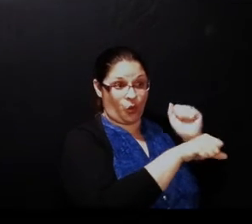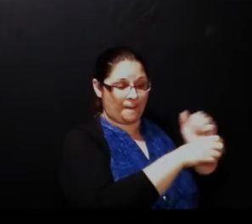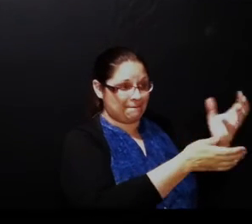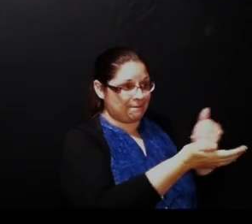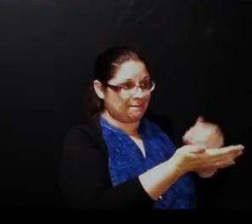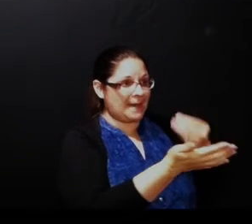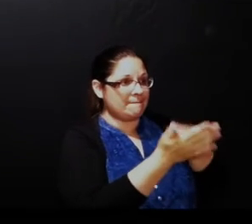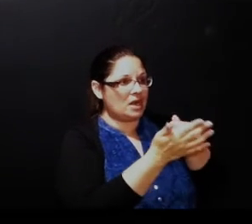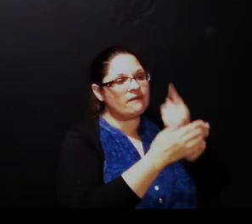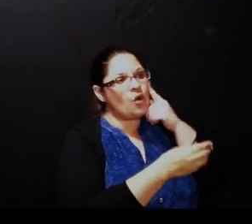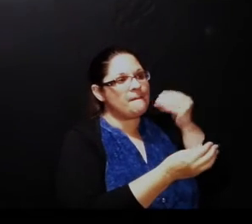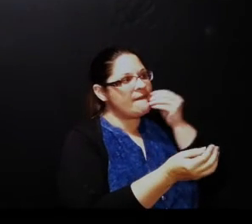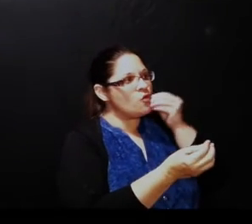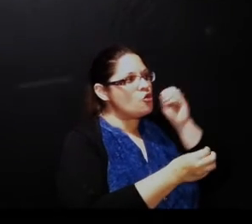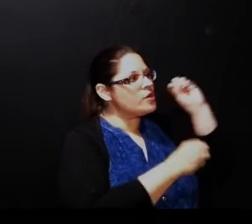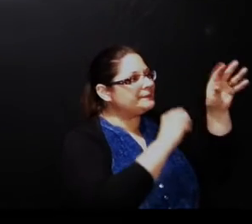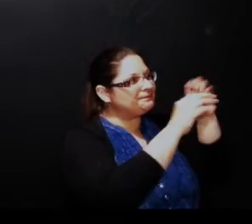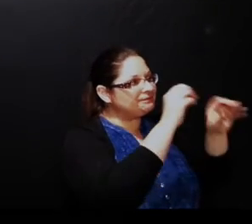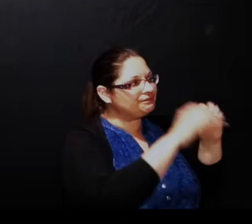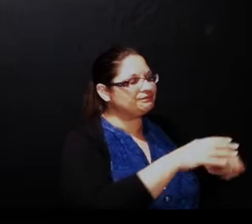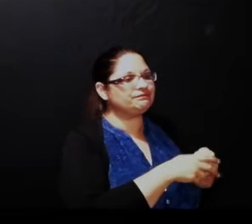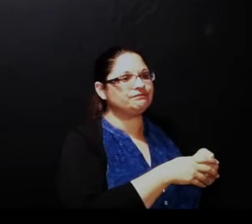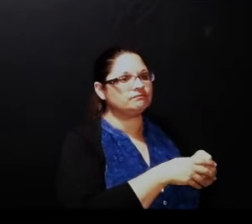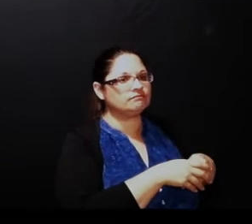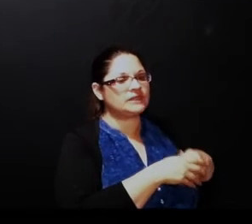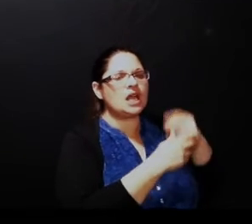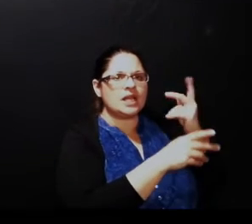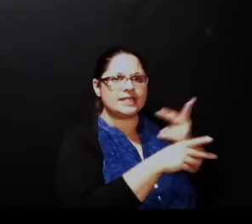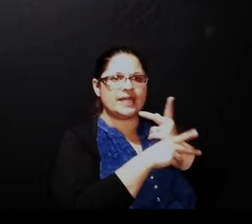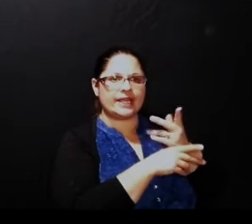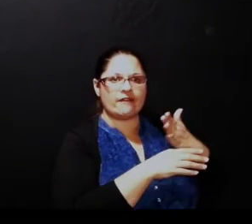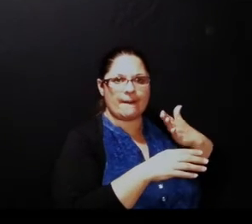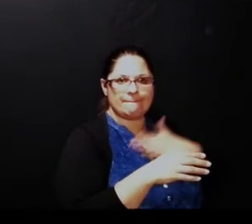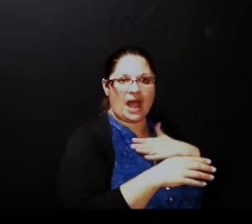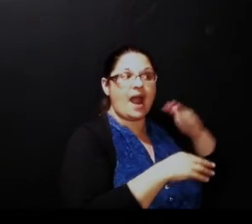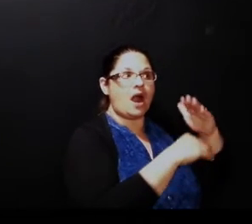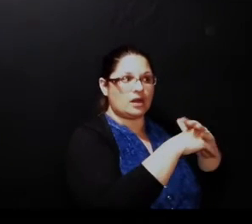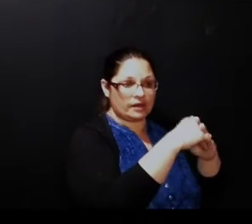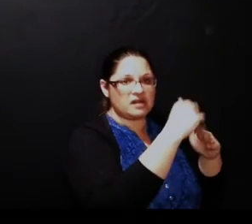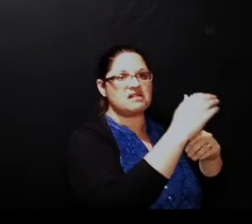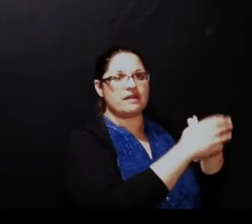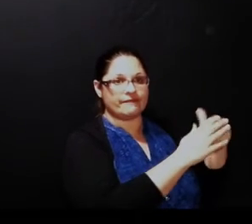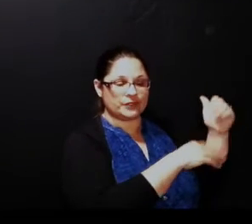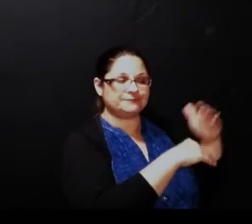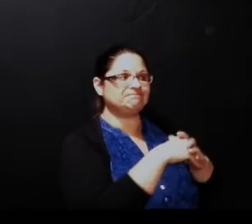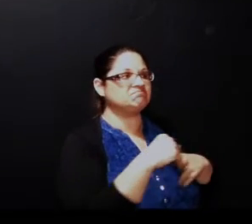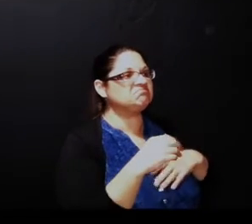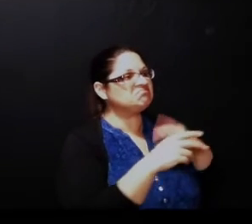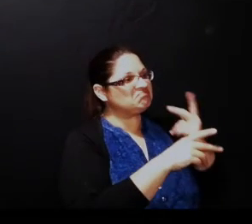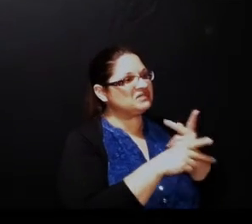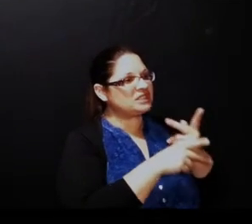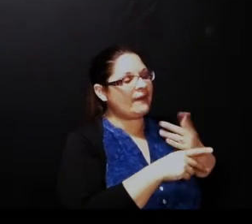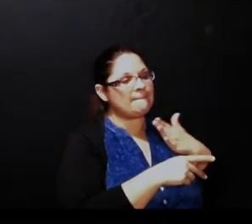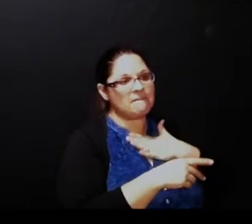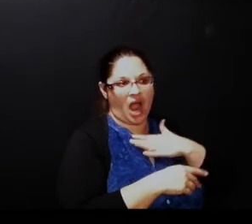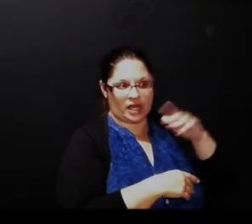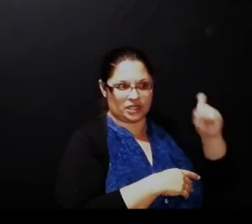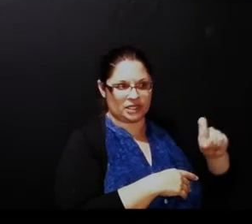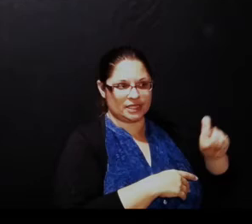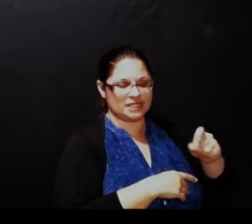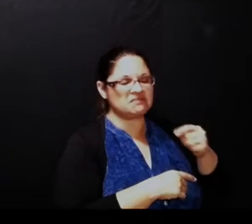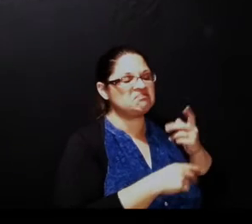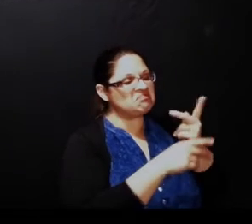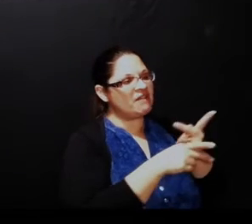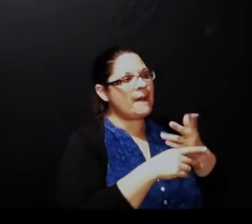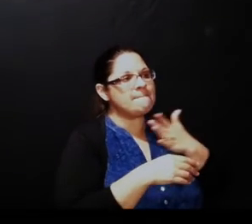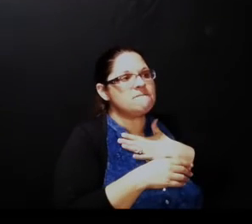me. I'll only look after my comfort. I will live only for my well-being. I will only think